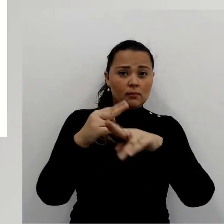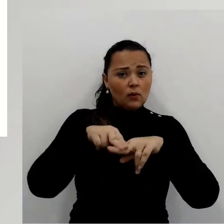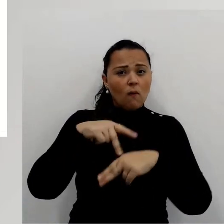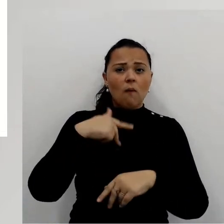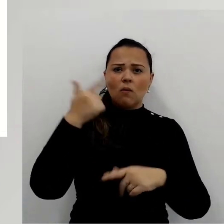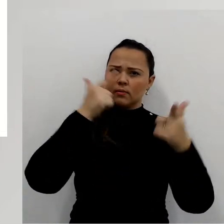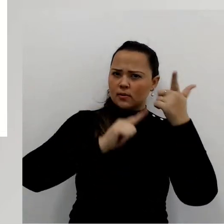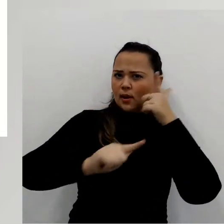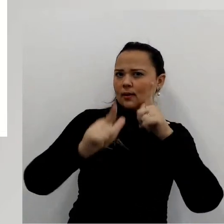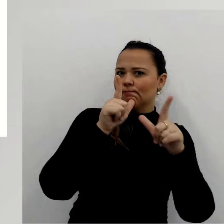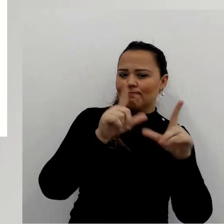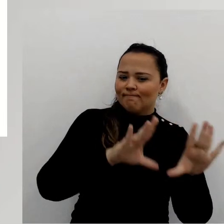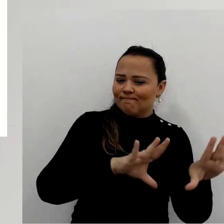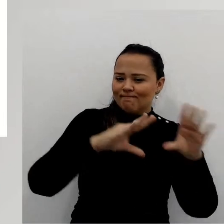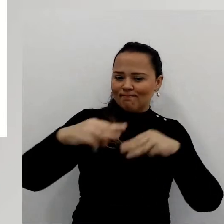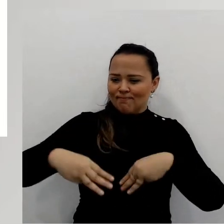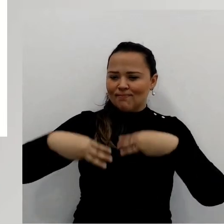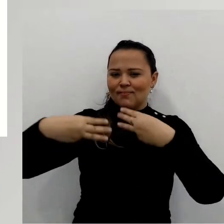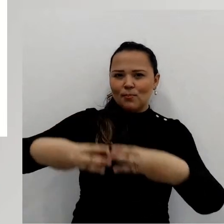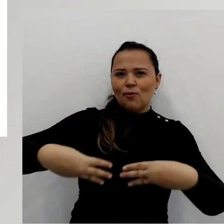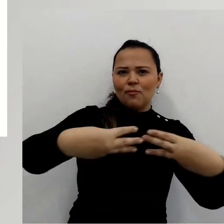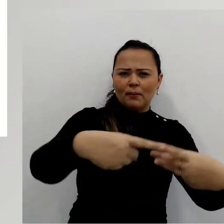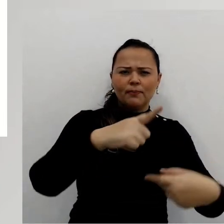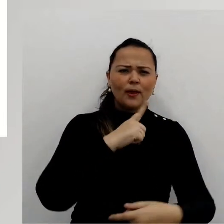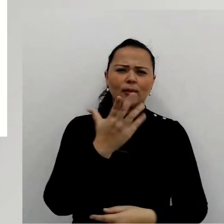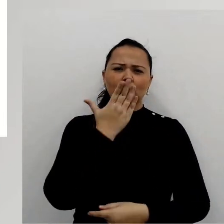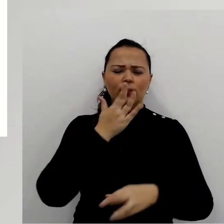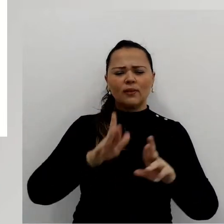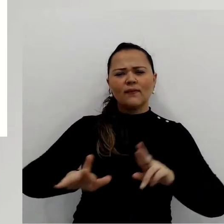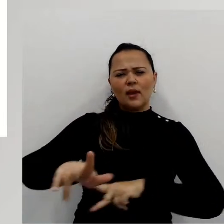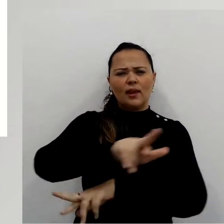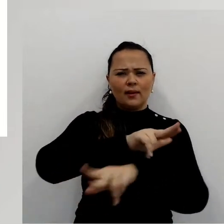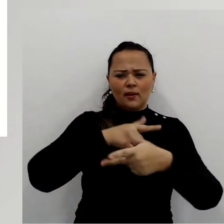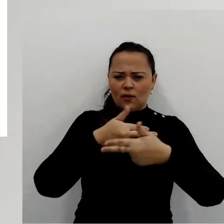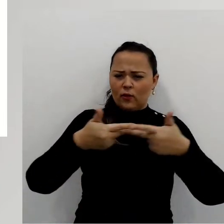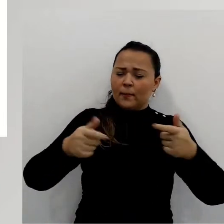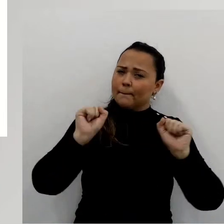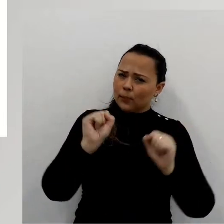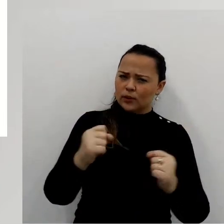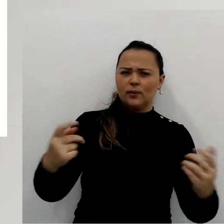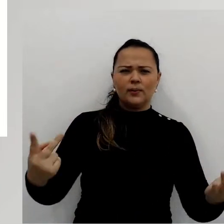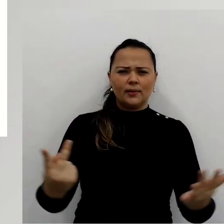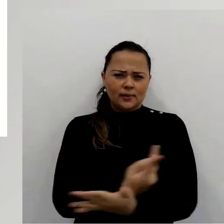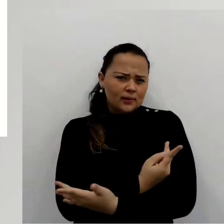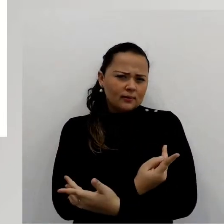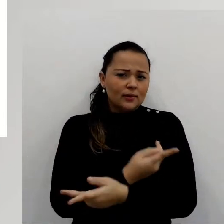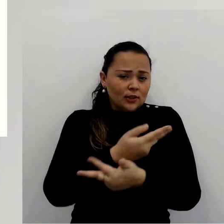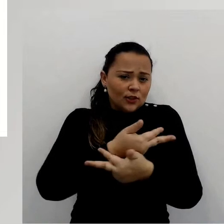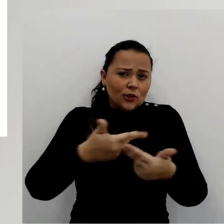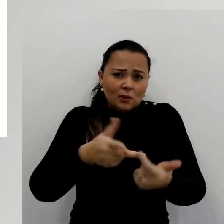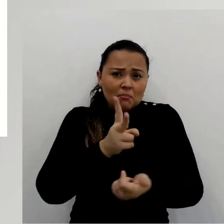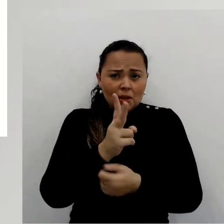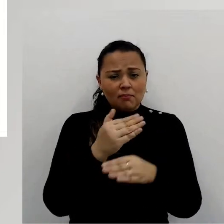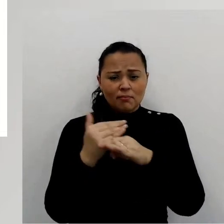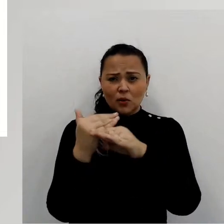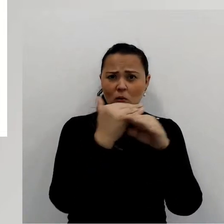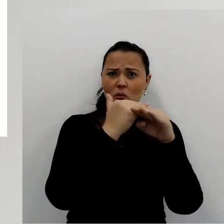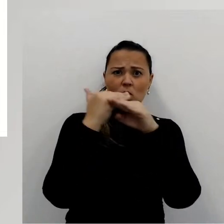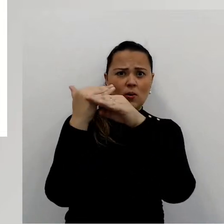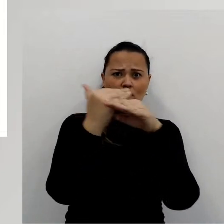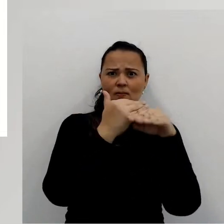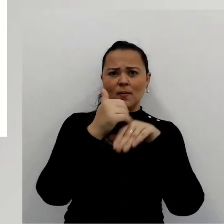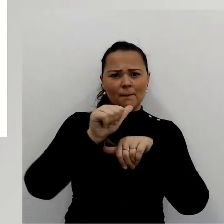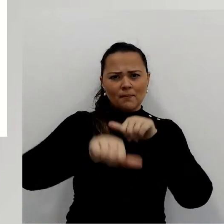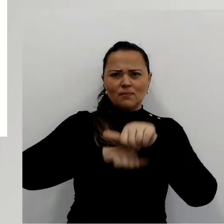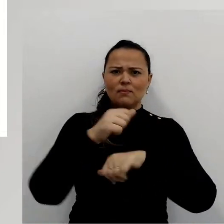that things like this are happening. Things like standards. You know, I'm the chairman of the Ghent Work Group. We've been developing standards